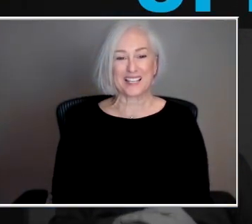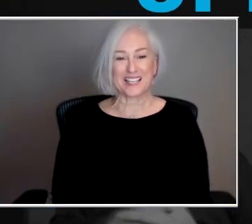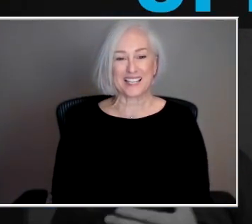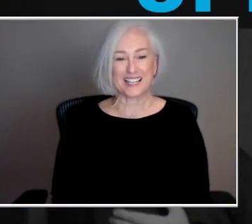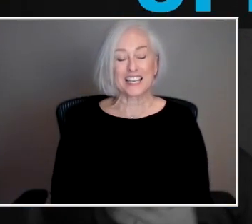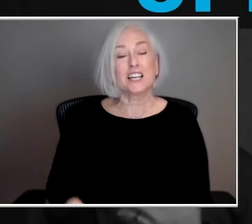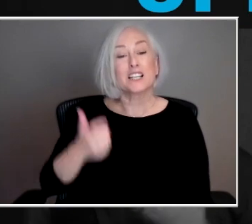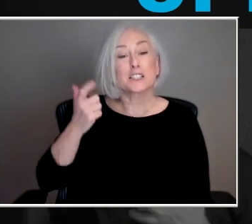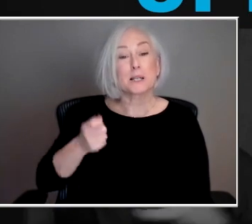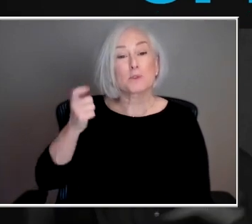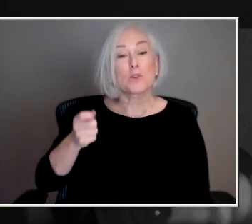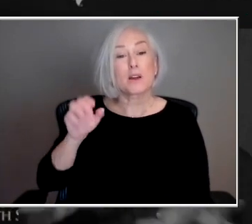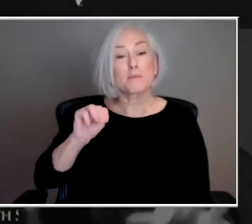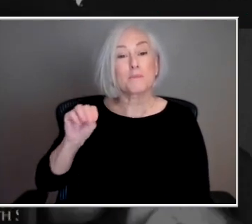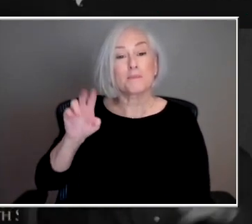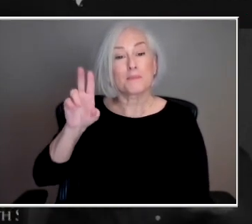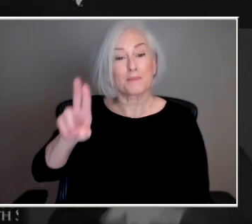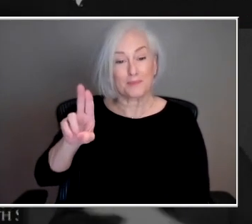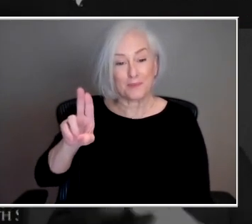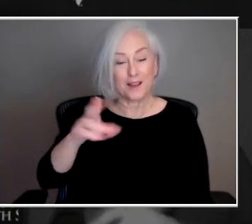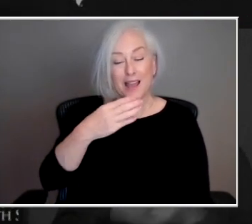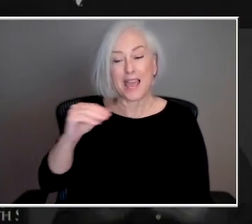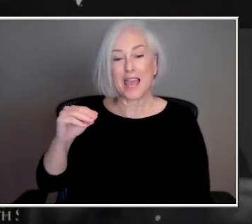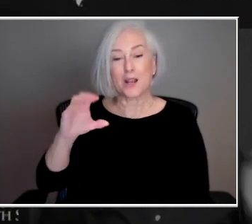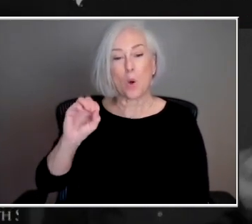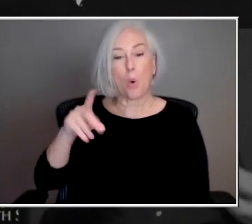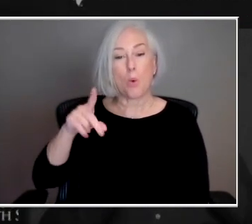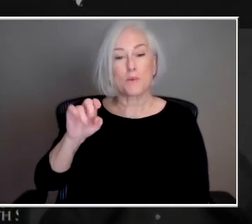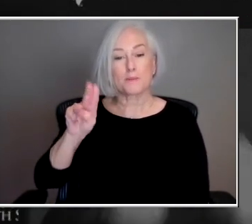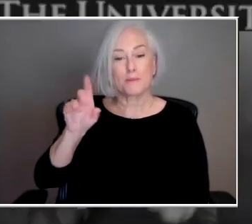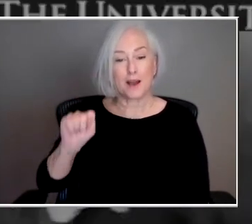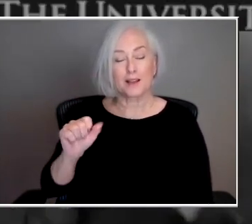Subscribe to our Morning Medical Update and Open Mics with Dr.